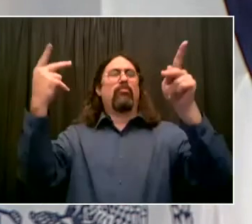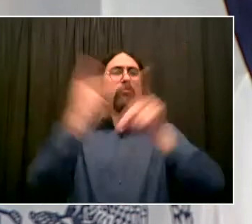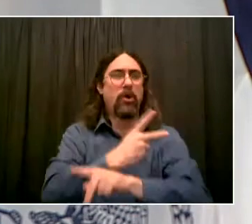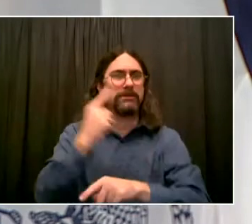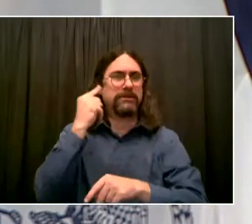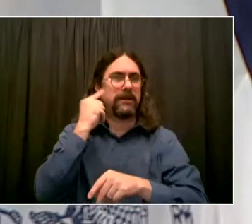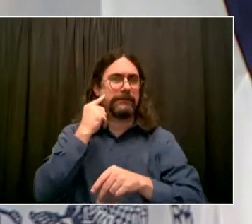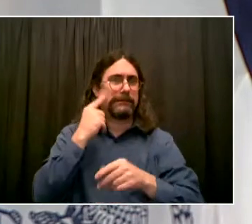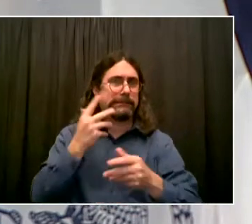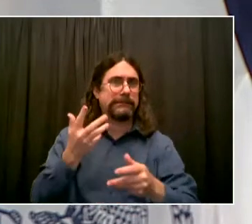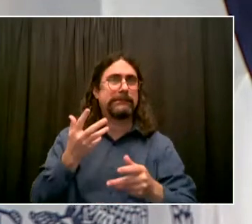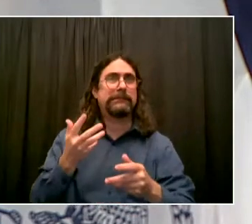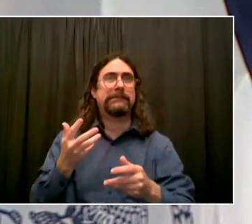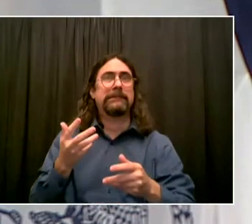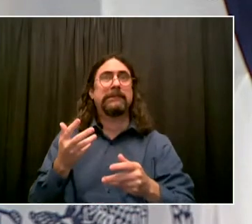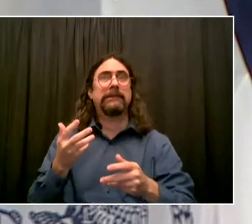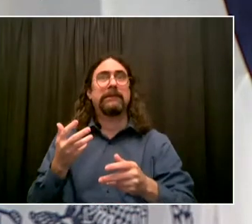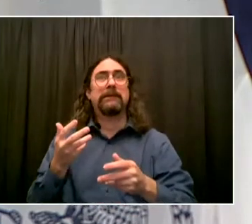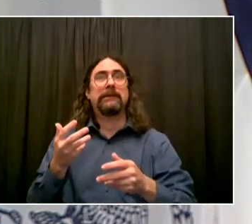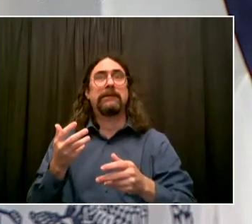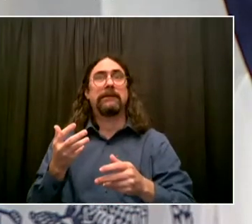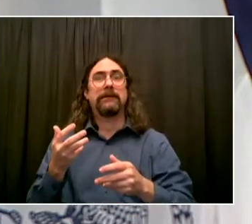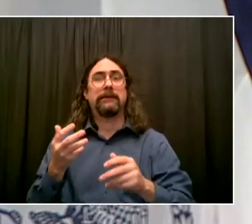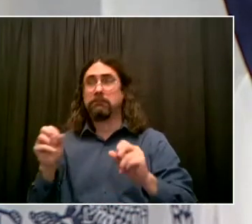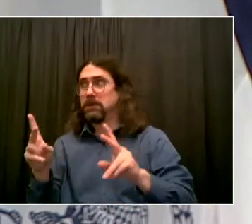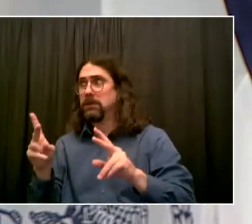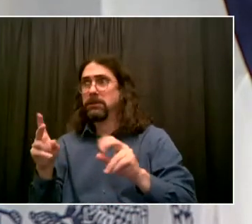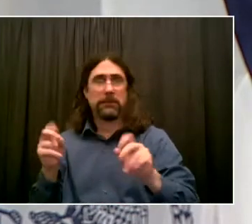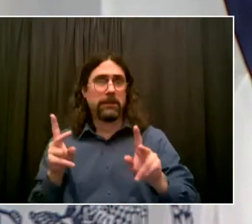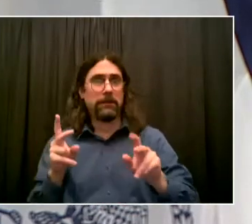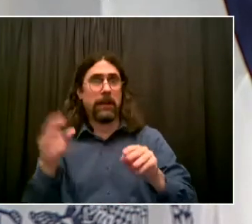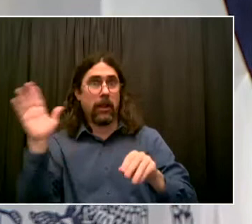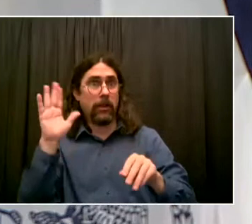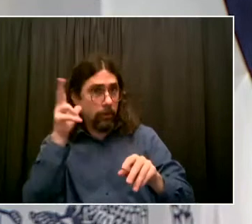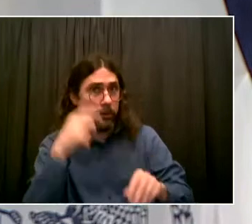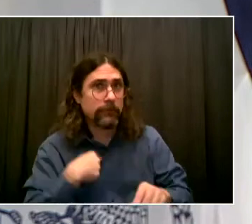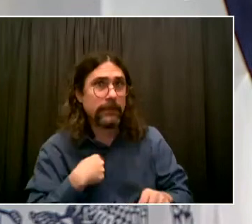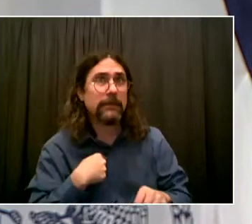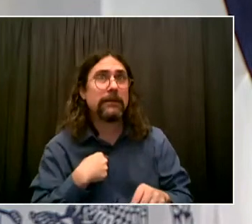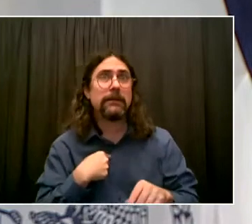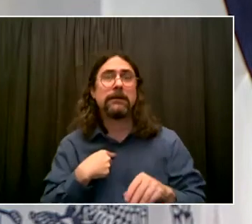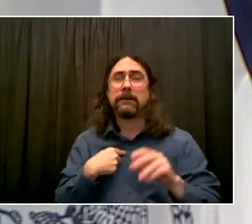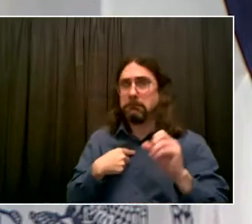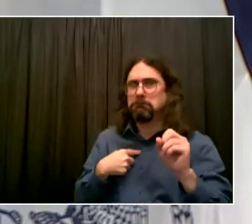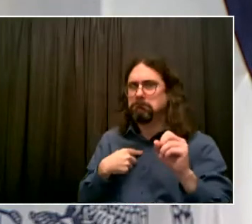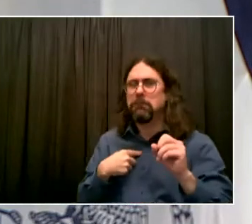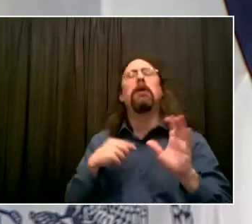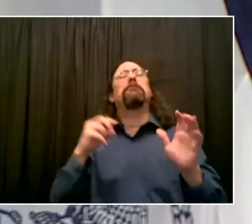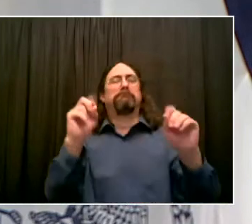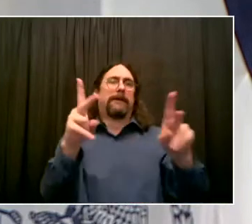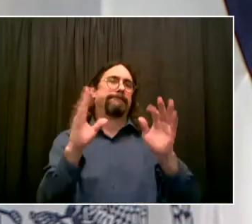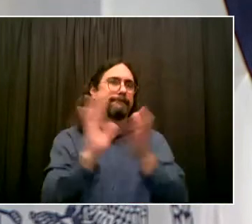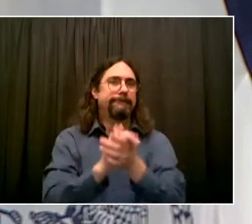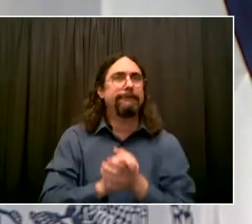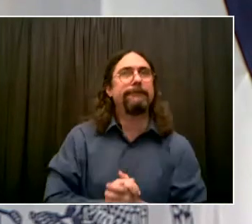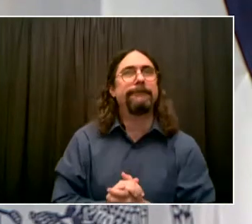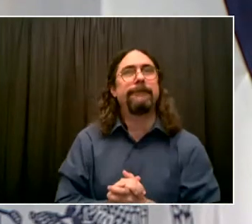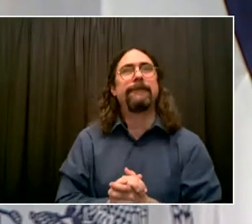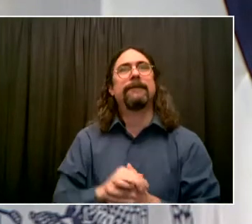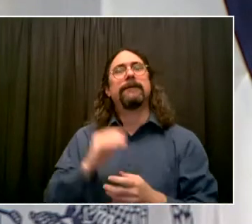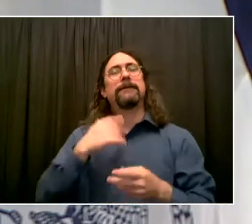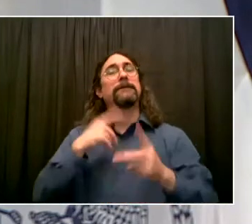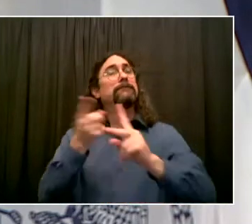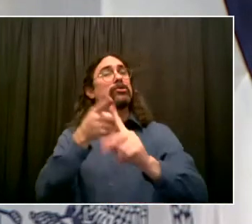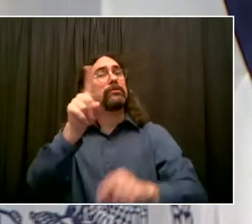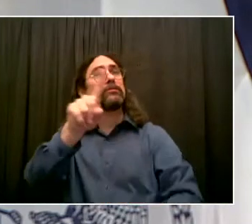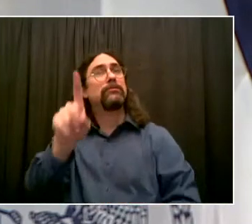hear me? Okay, there you go. Hello, can you hear me? Okay. Mayor, I'm wondering if you're aware of an allegation